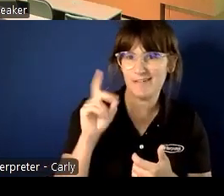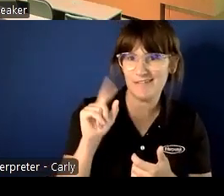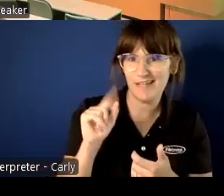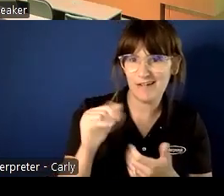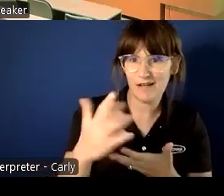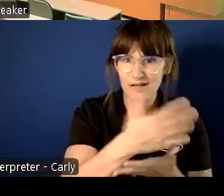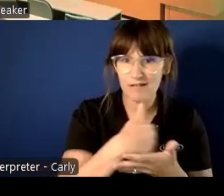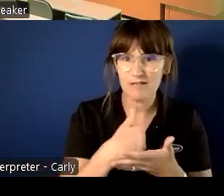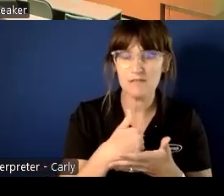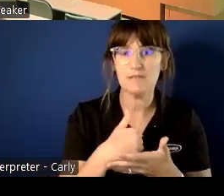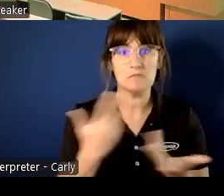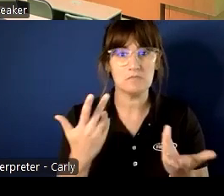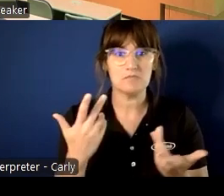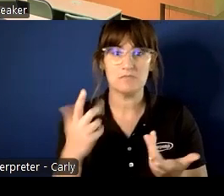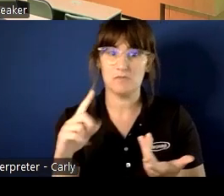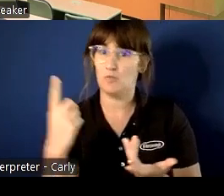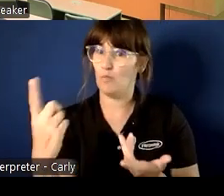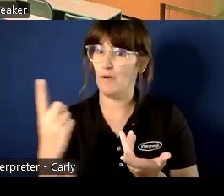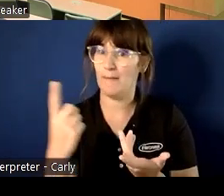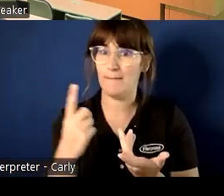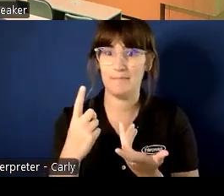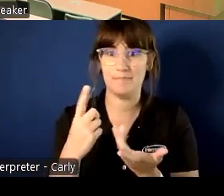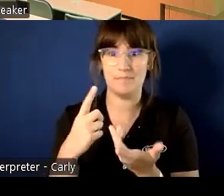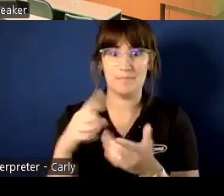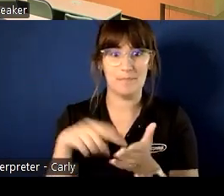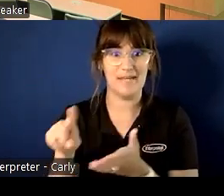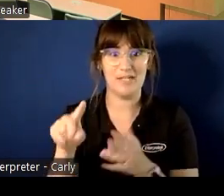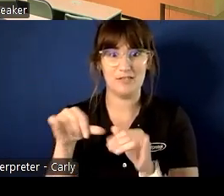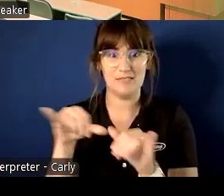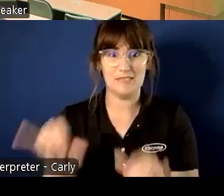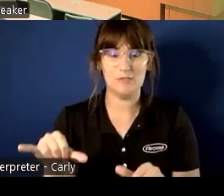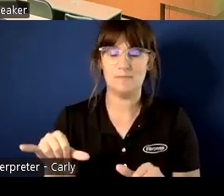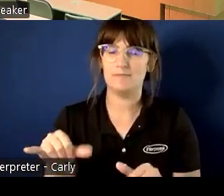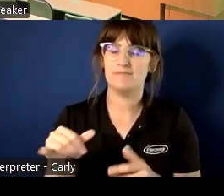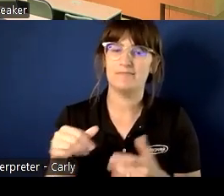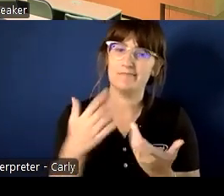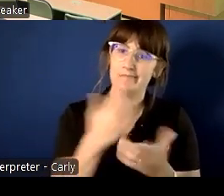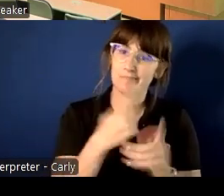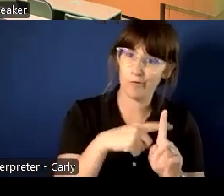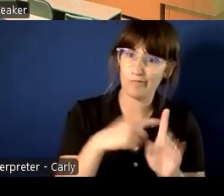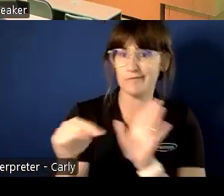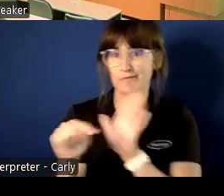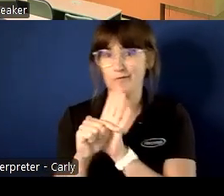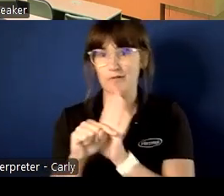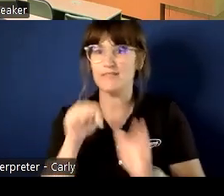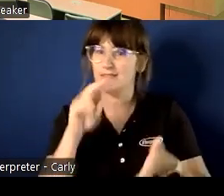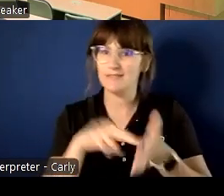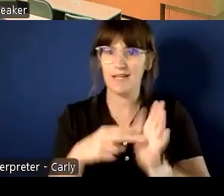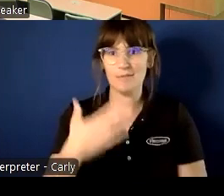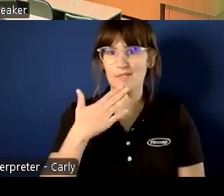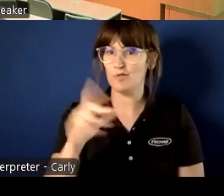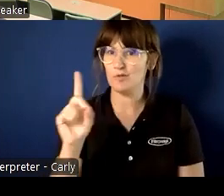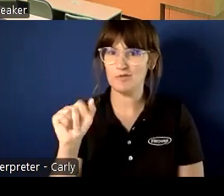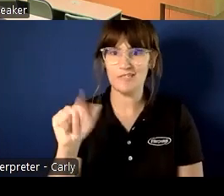you have a health insurance single payer system, there are pros and cons. And just because you have single payer doesn't mean you have good data to work off.